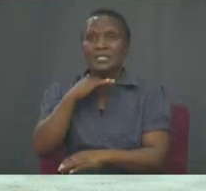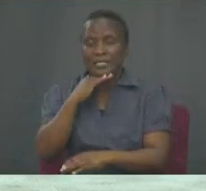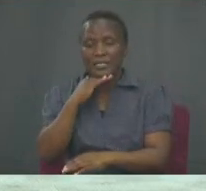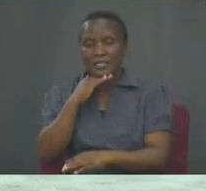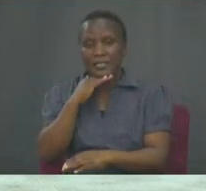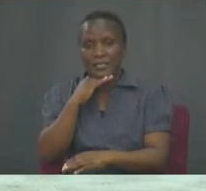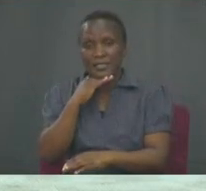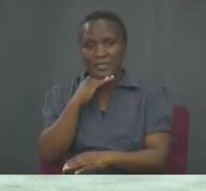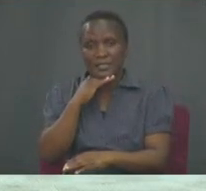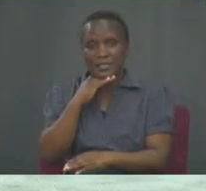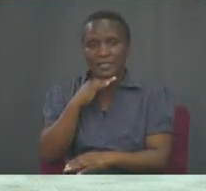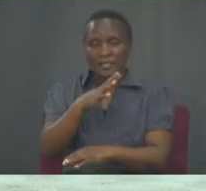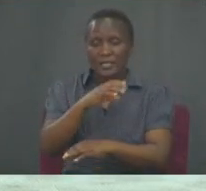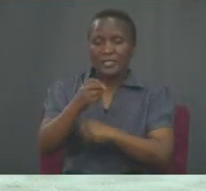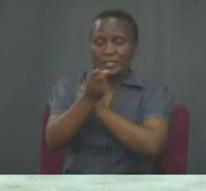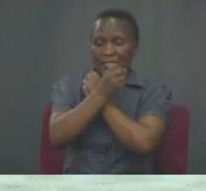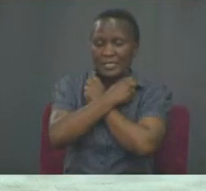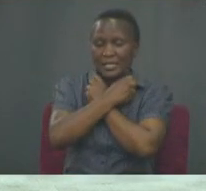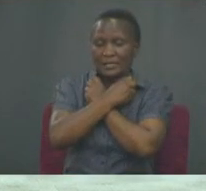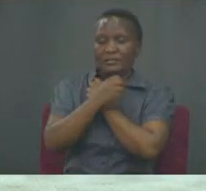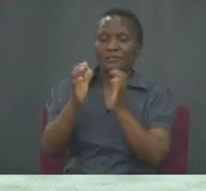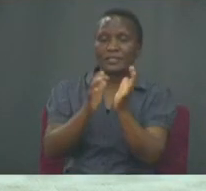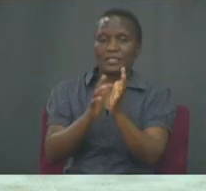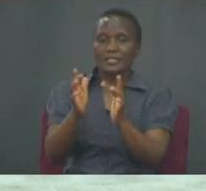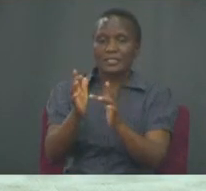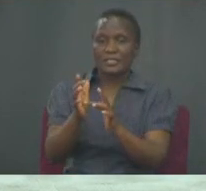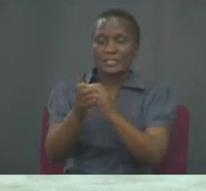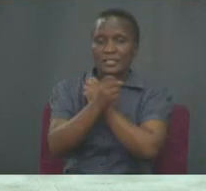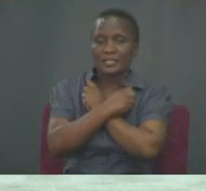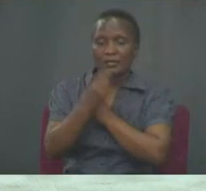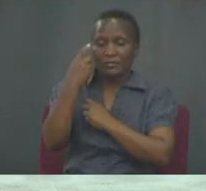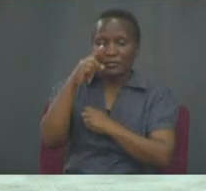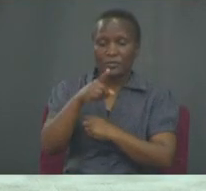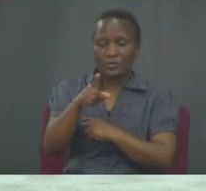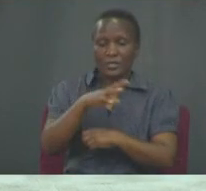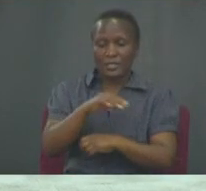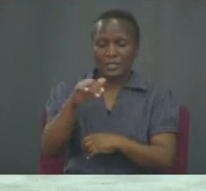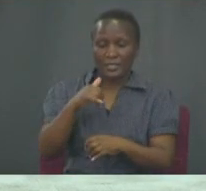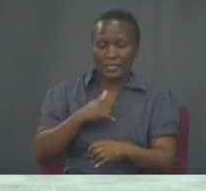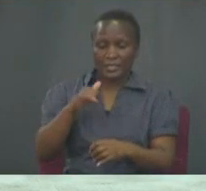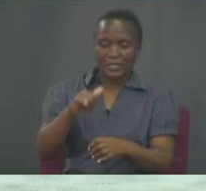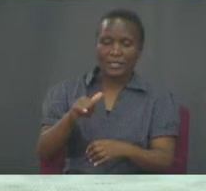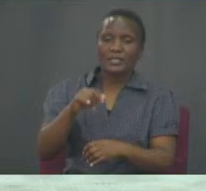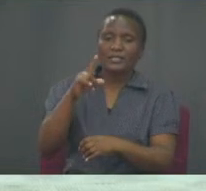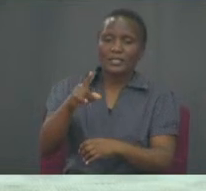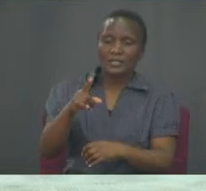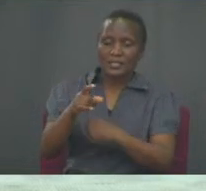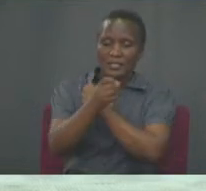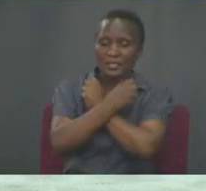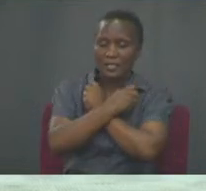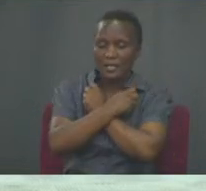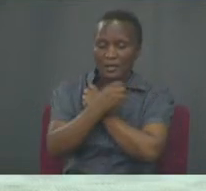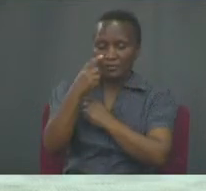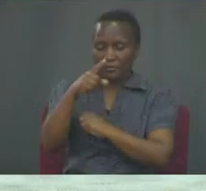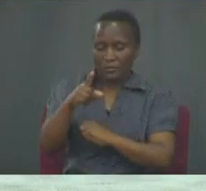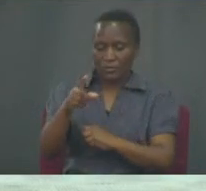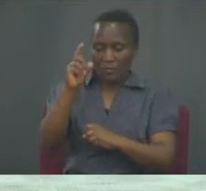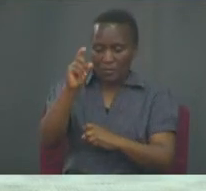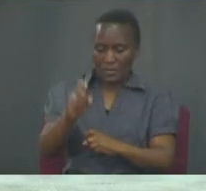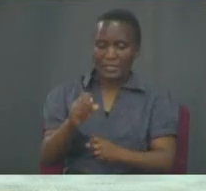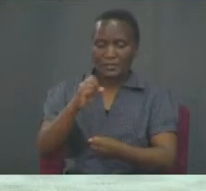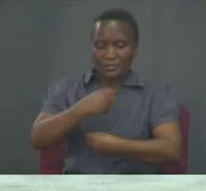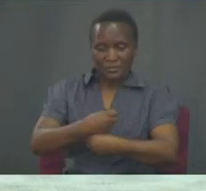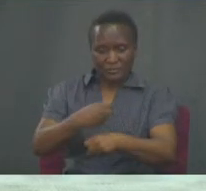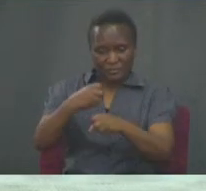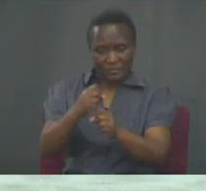height of his love for you. And that love for you must make you not to sin. Are we together, church? If